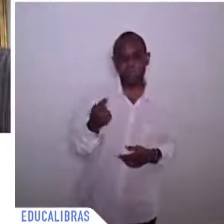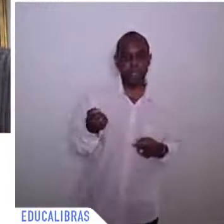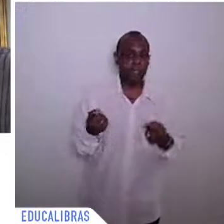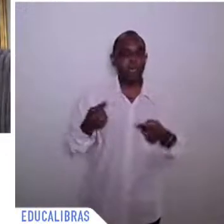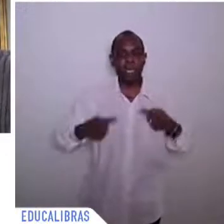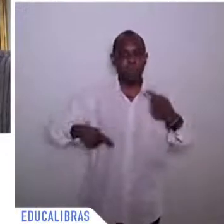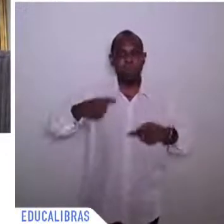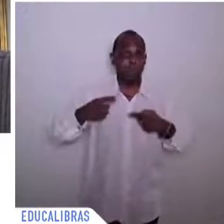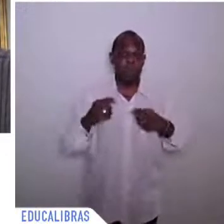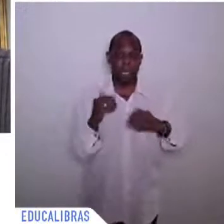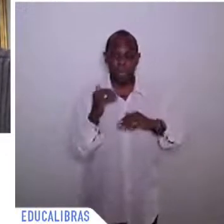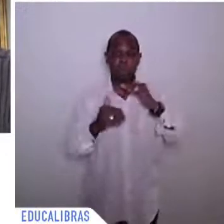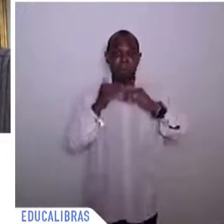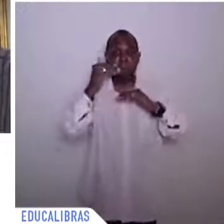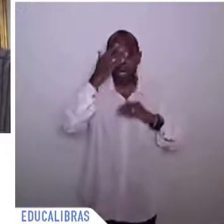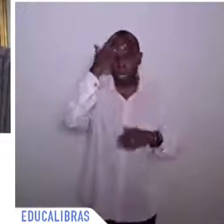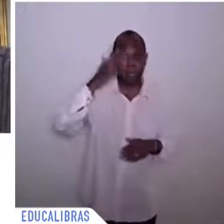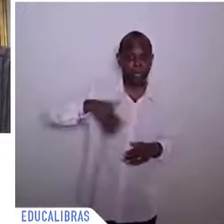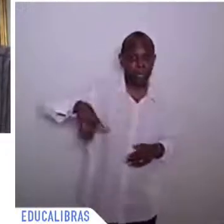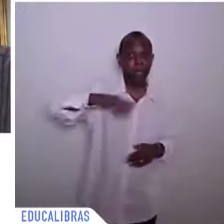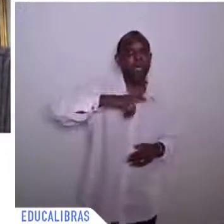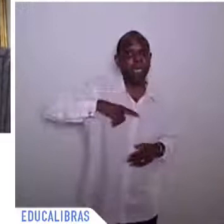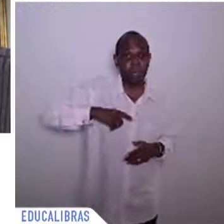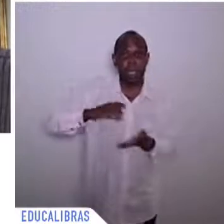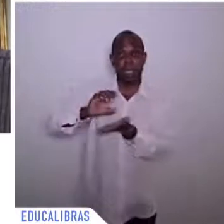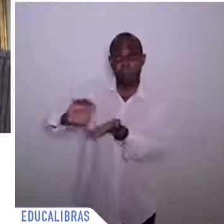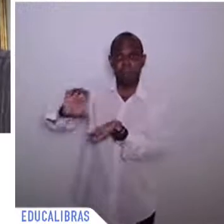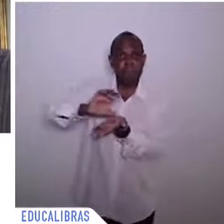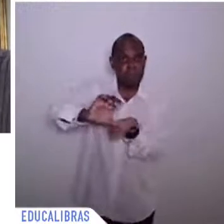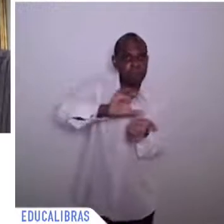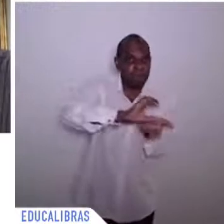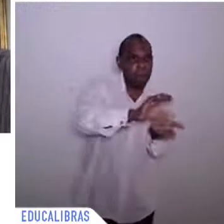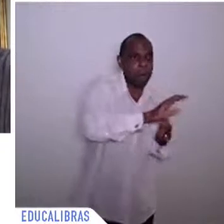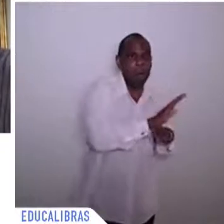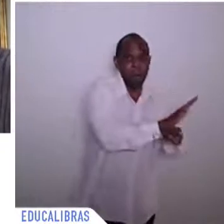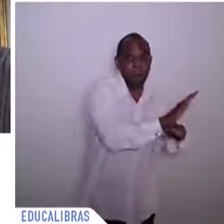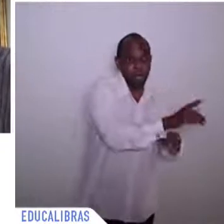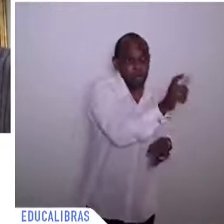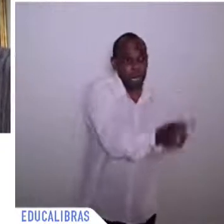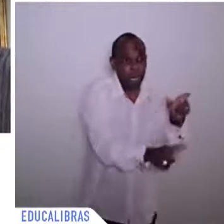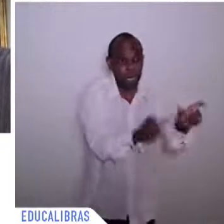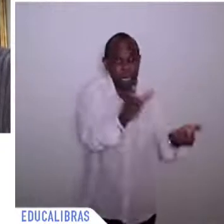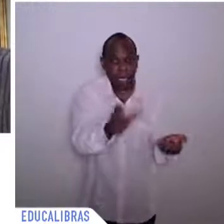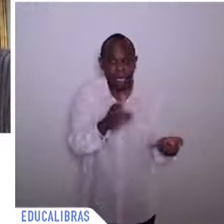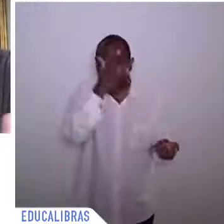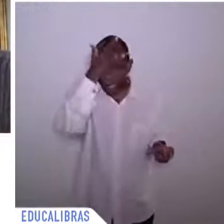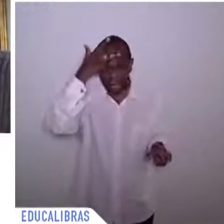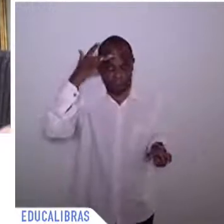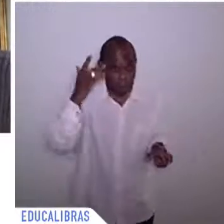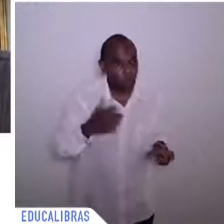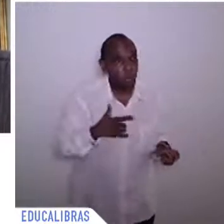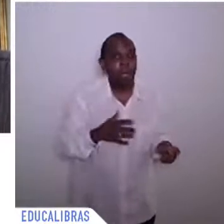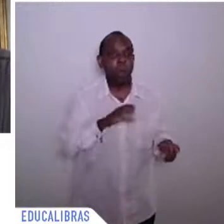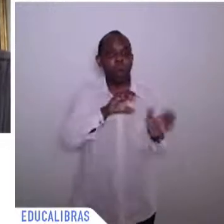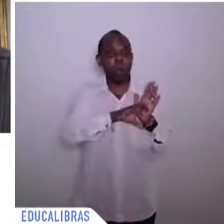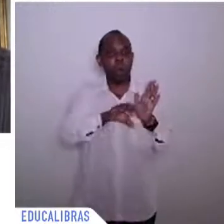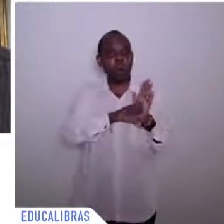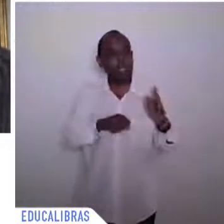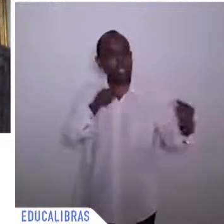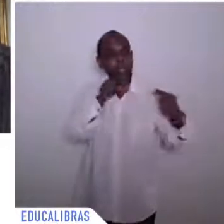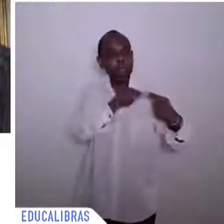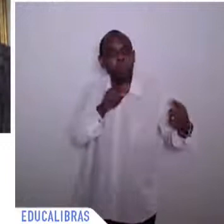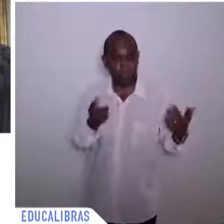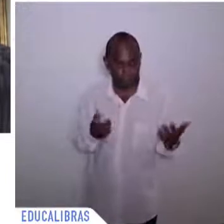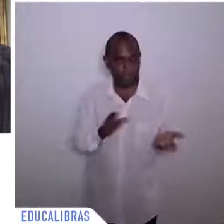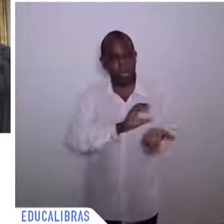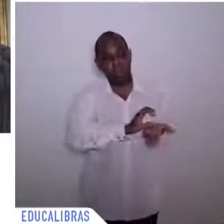we see that the escalation of money, we see the escalation of money used in electoral processes. Great billionaires around